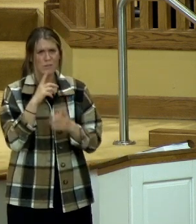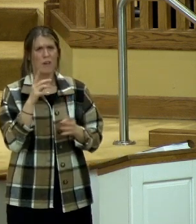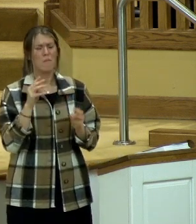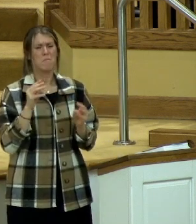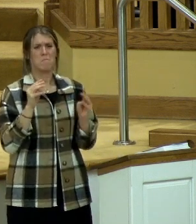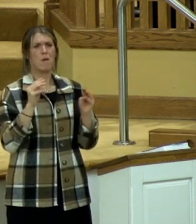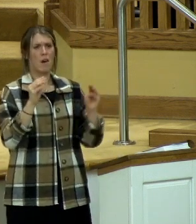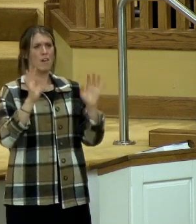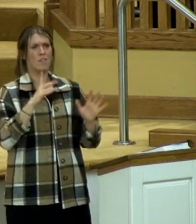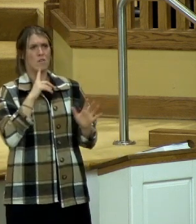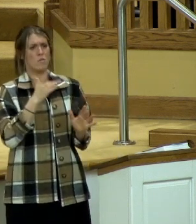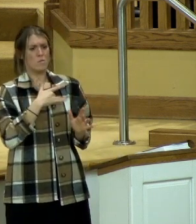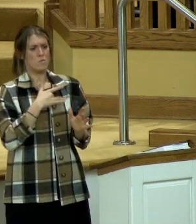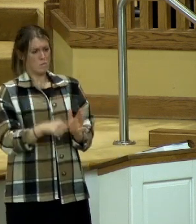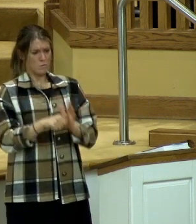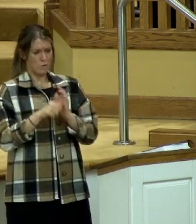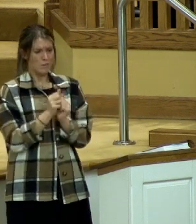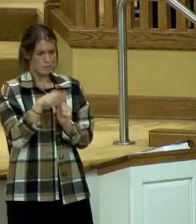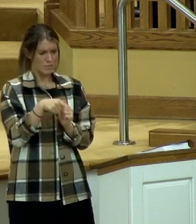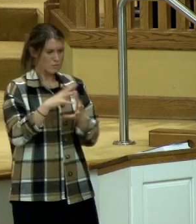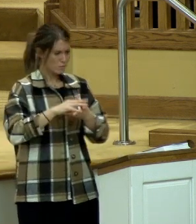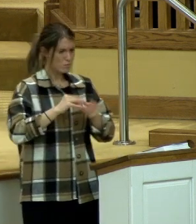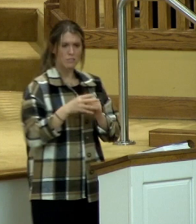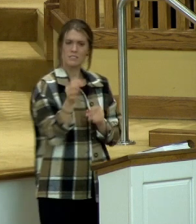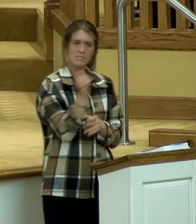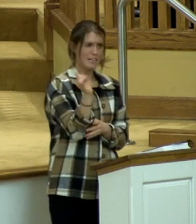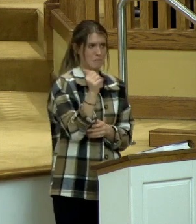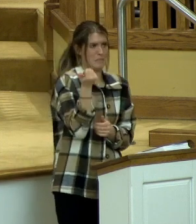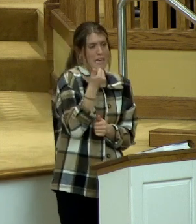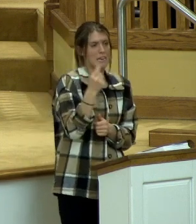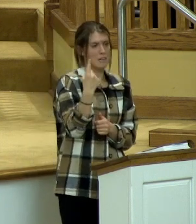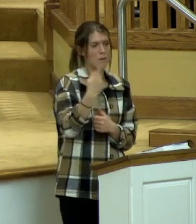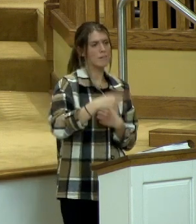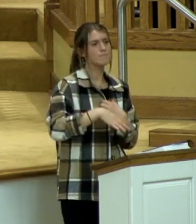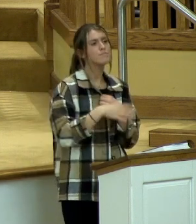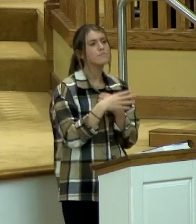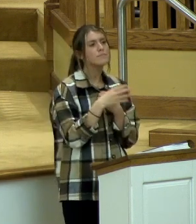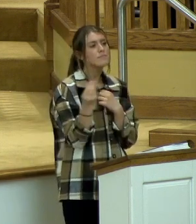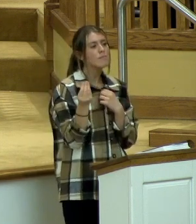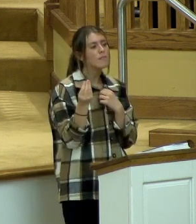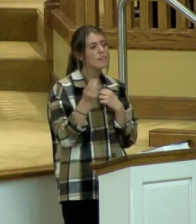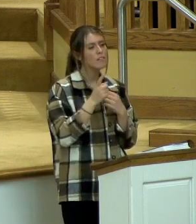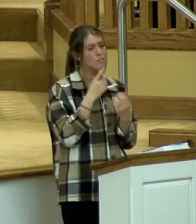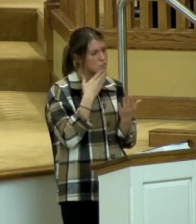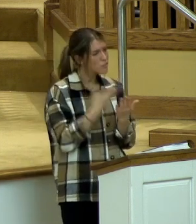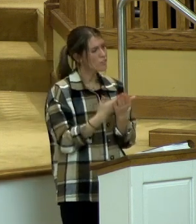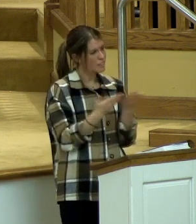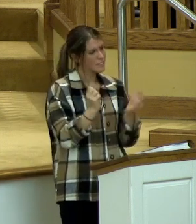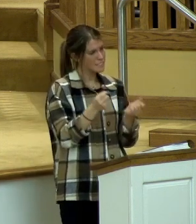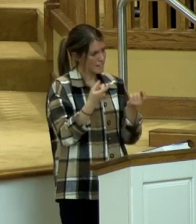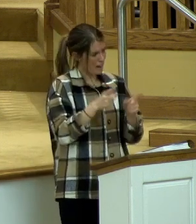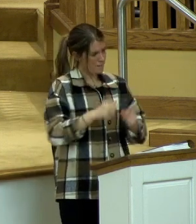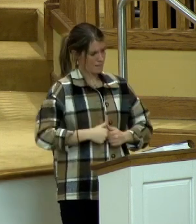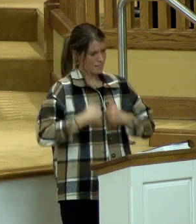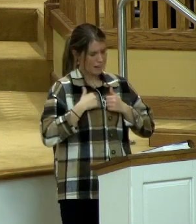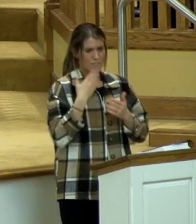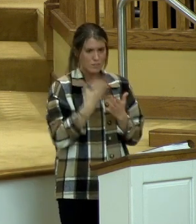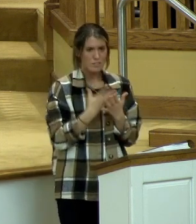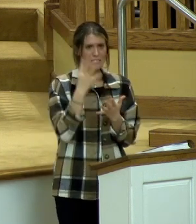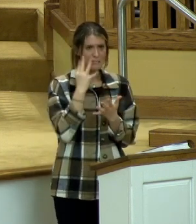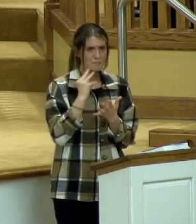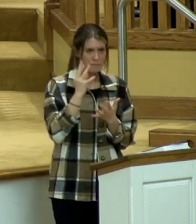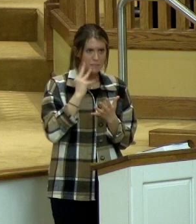marveled. They were impressed by the story, as would anybody be, right? Great things can happen in our lives sometimes. Great